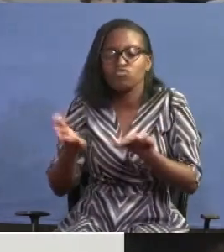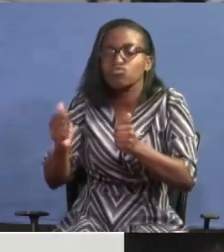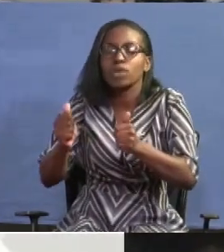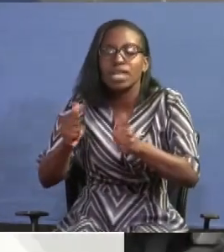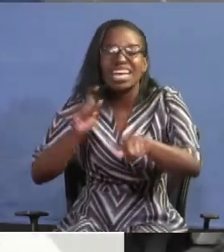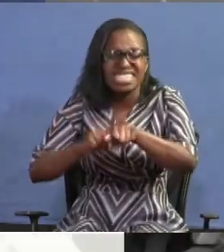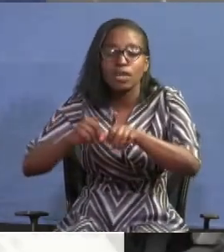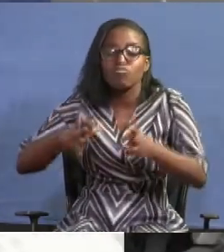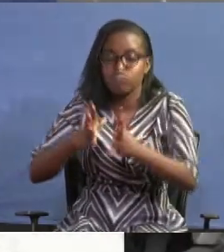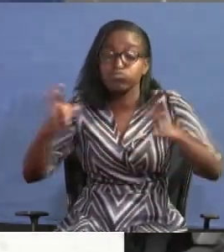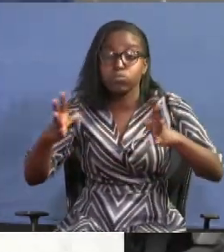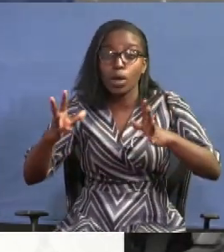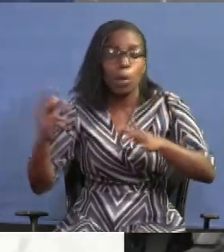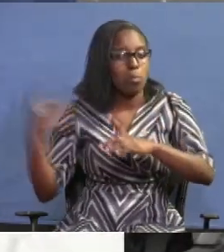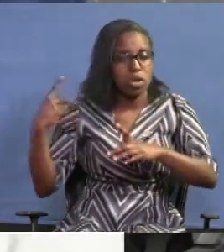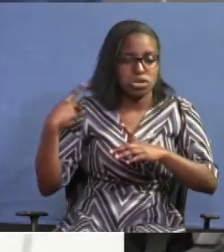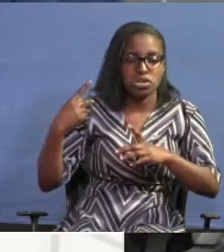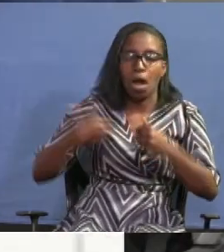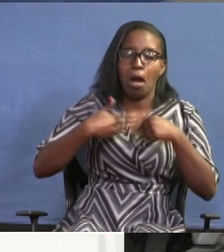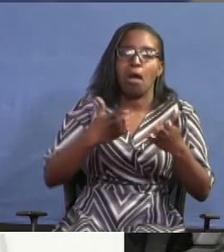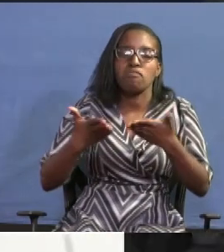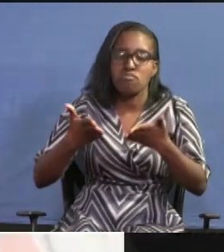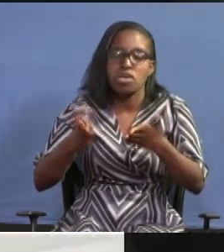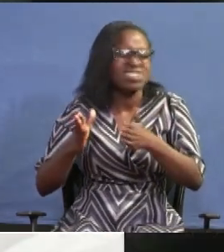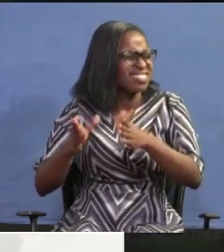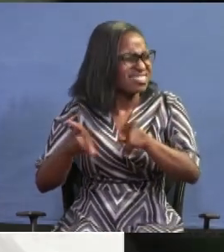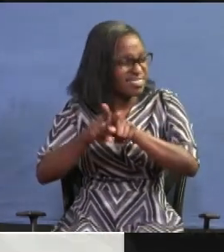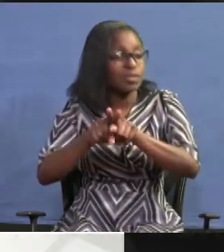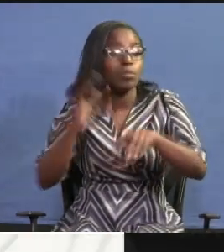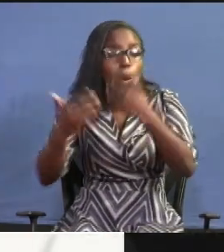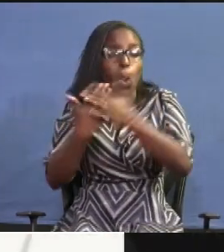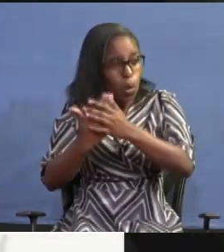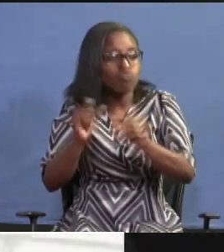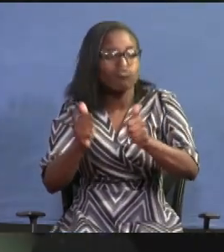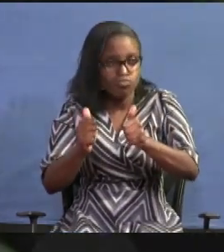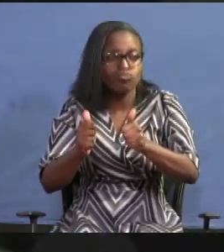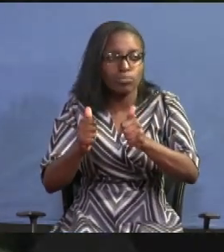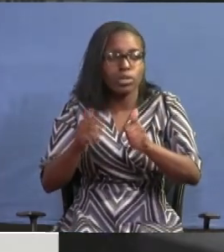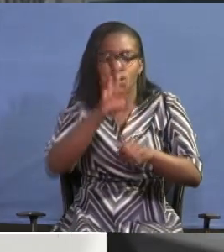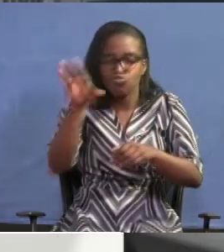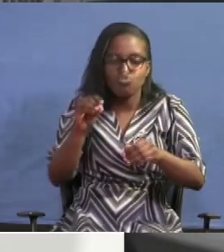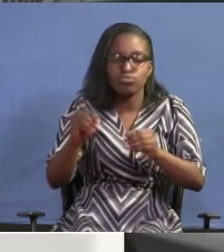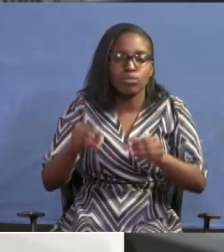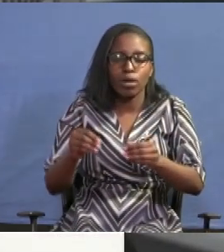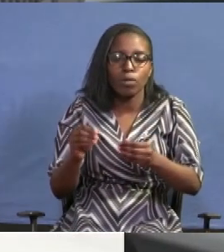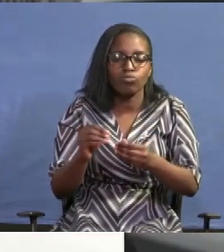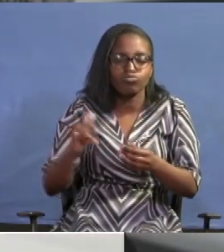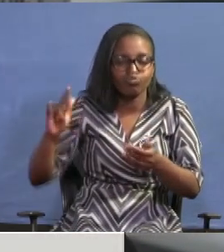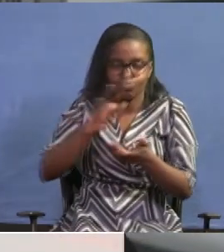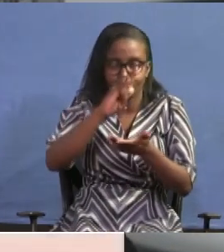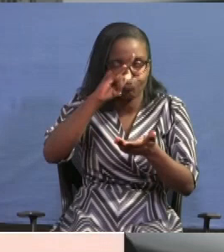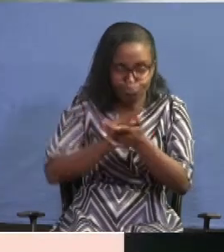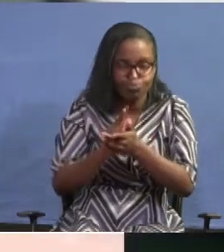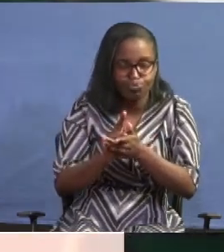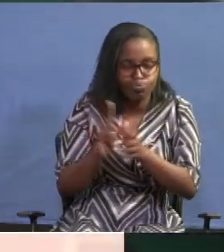trade partner, but the Asian giant exports some $60 billion more in goods to Africa each year than it imports. In South Africa's